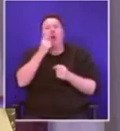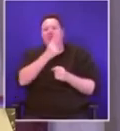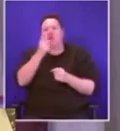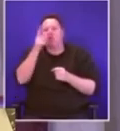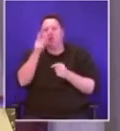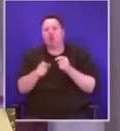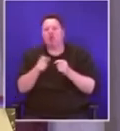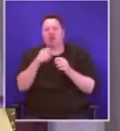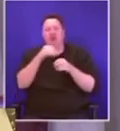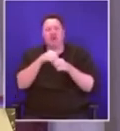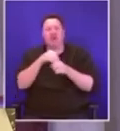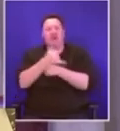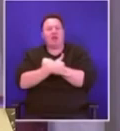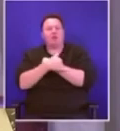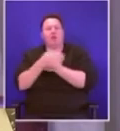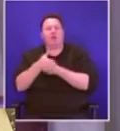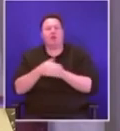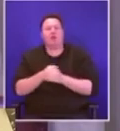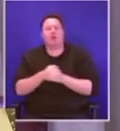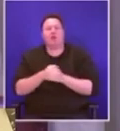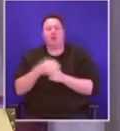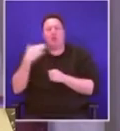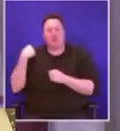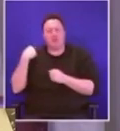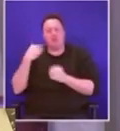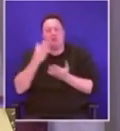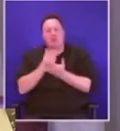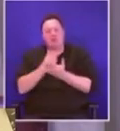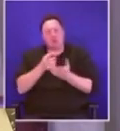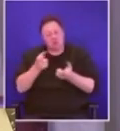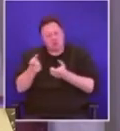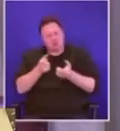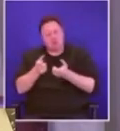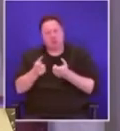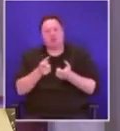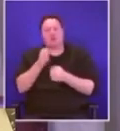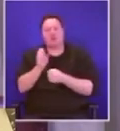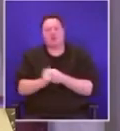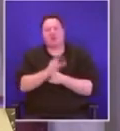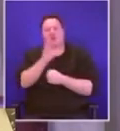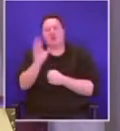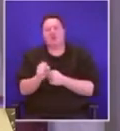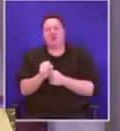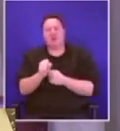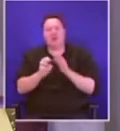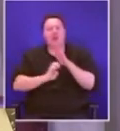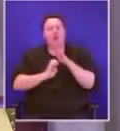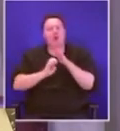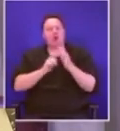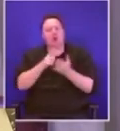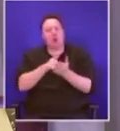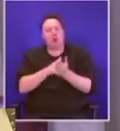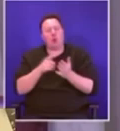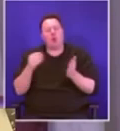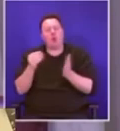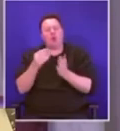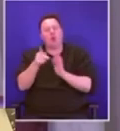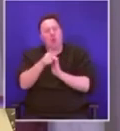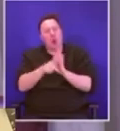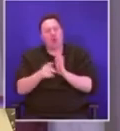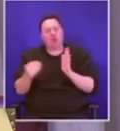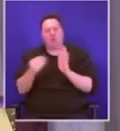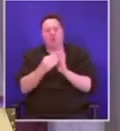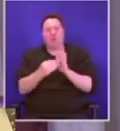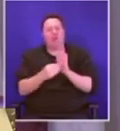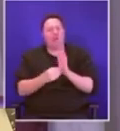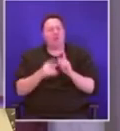duty to facilitate, regulate, and execute South Africa's immigration laws and policies, but this has